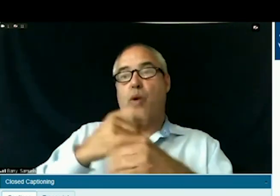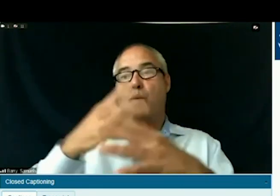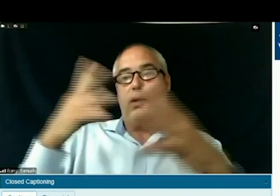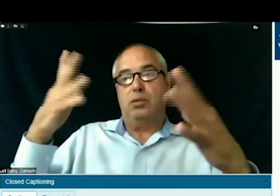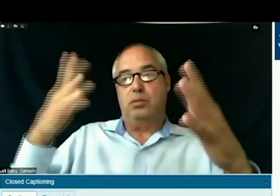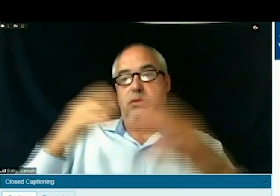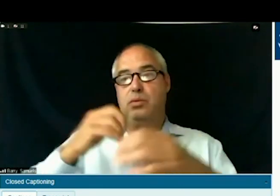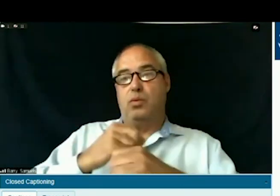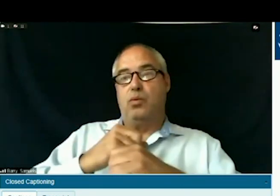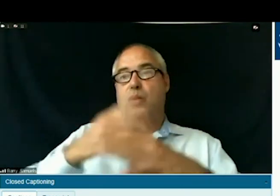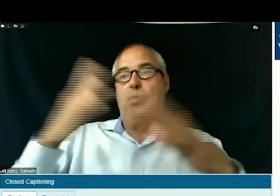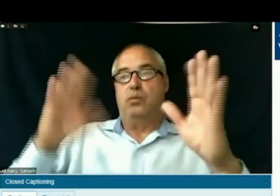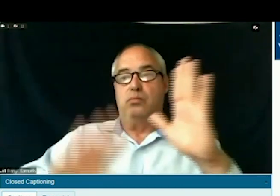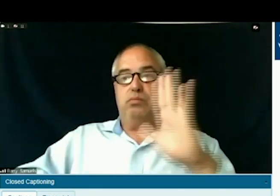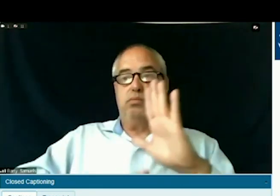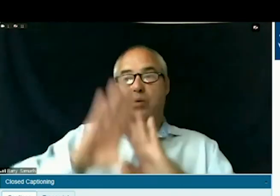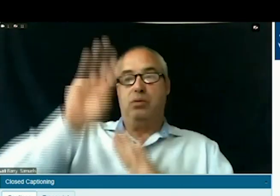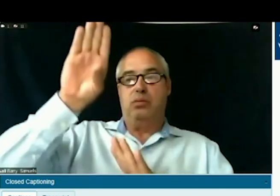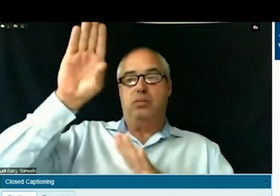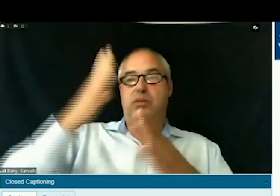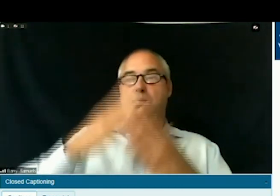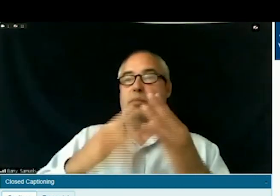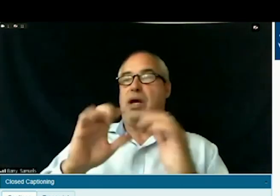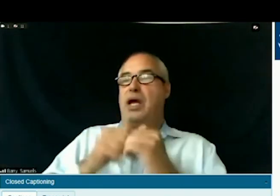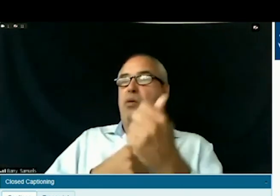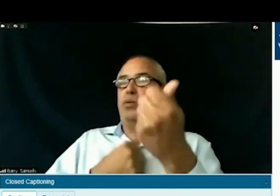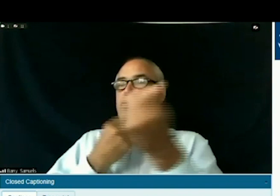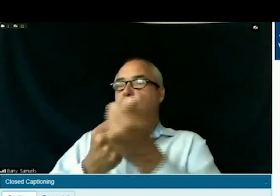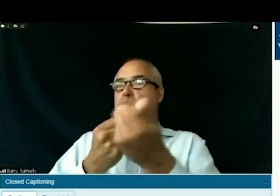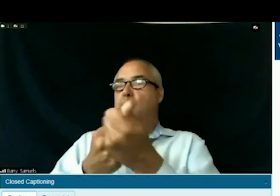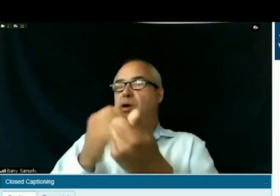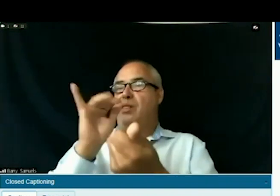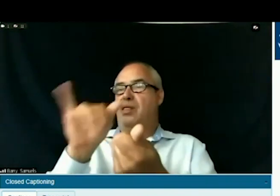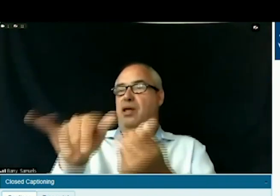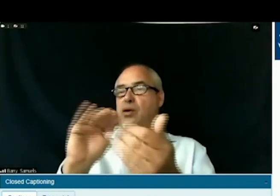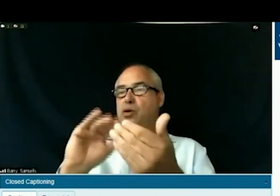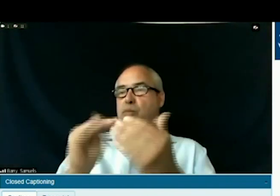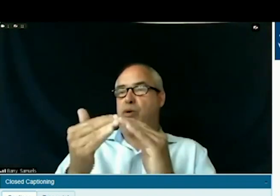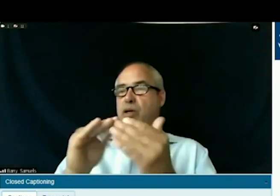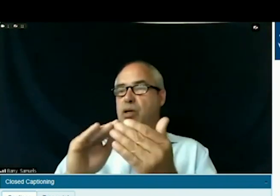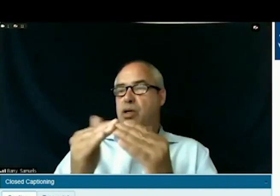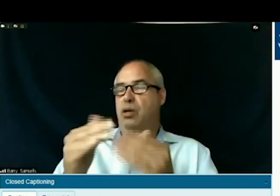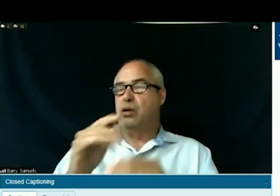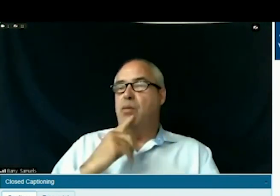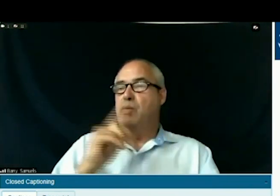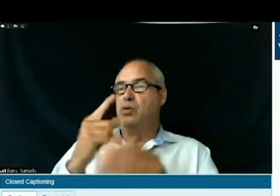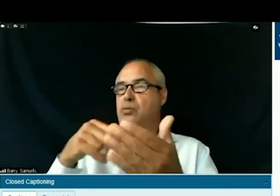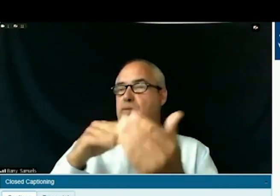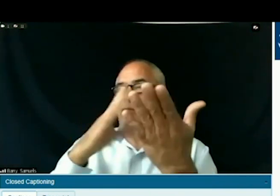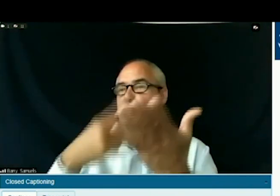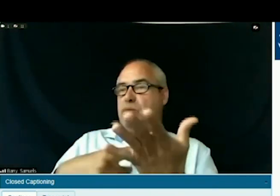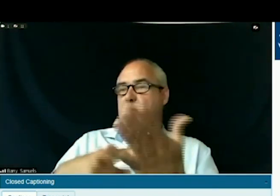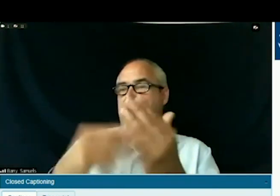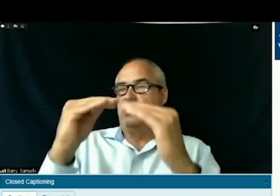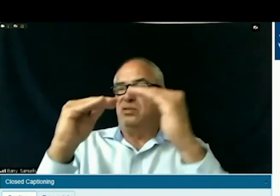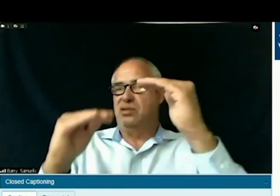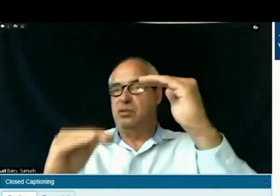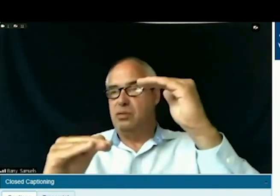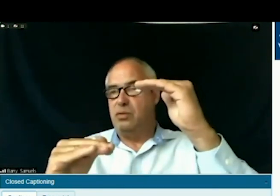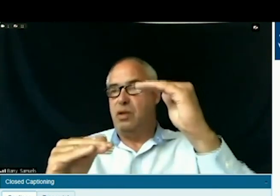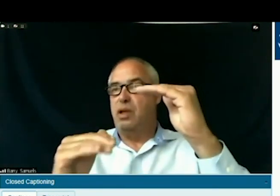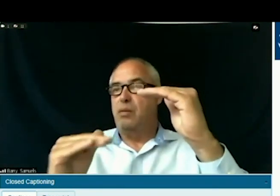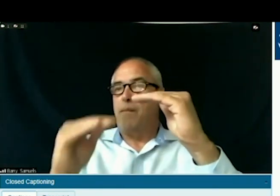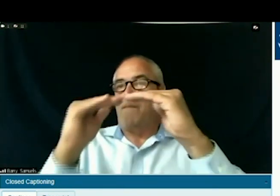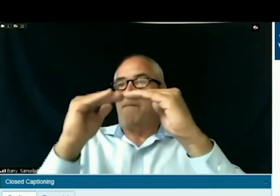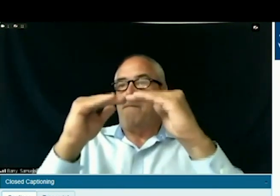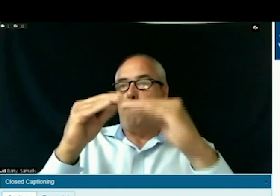some strength there, but how do we support that community as well as addressing the inequities and maximizing health for this